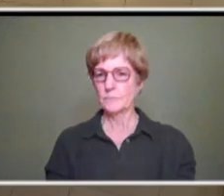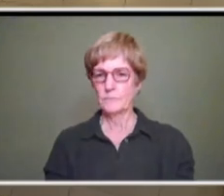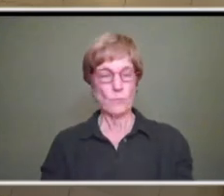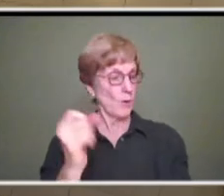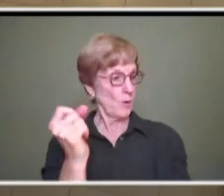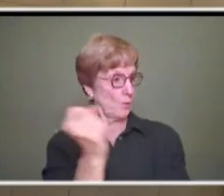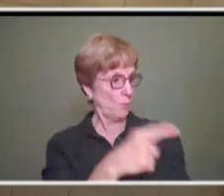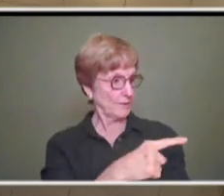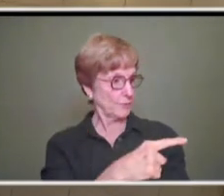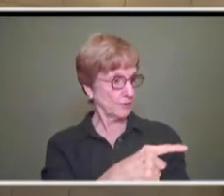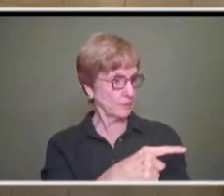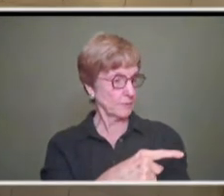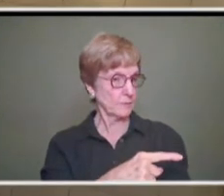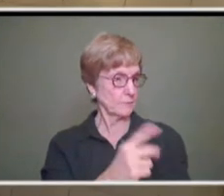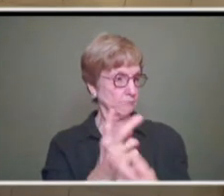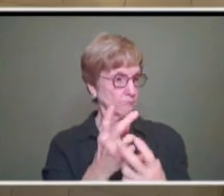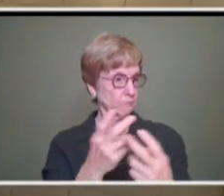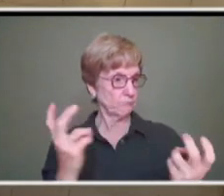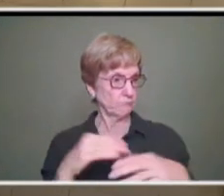from Council